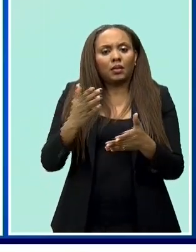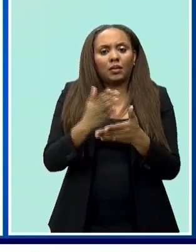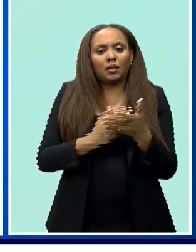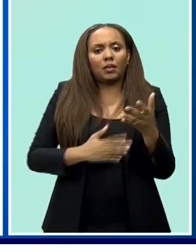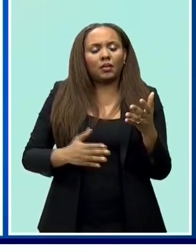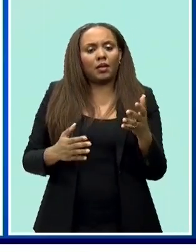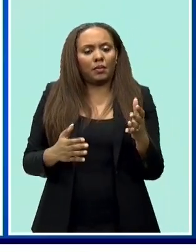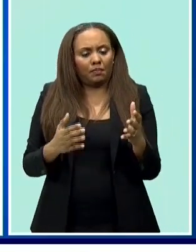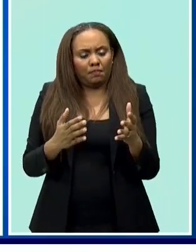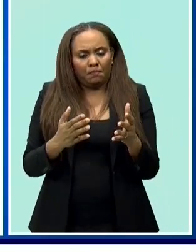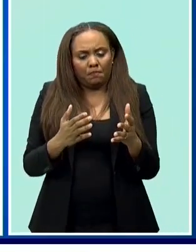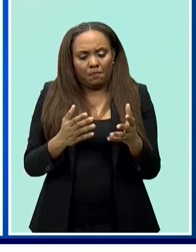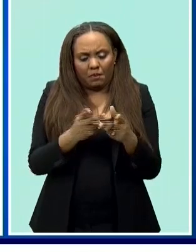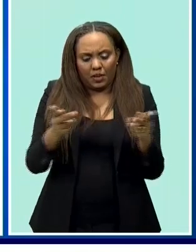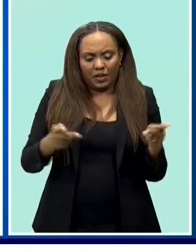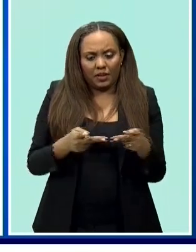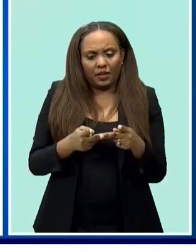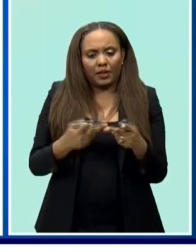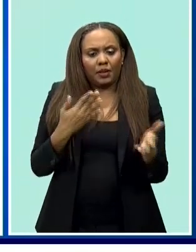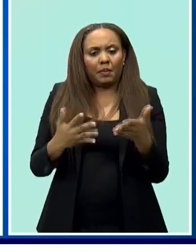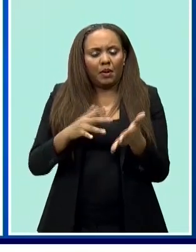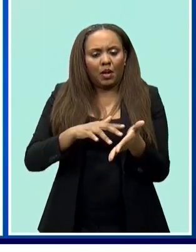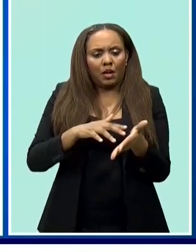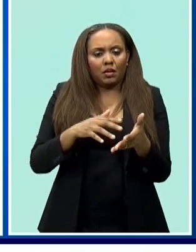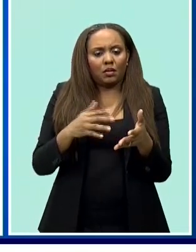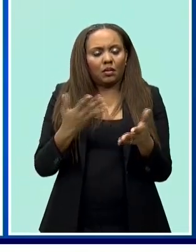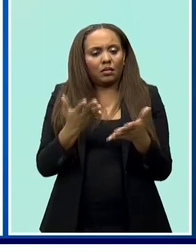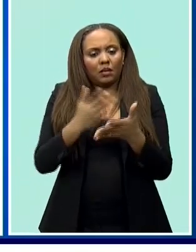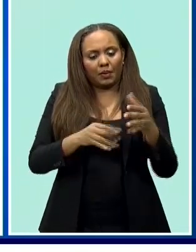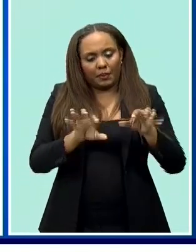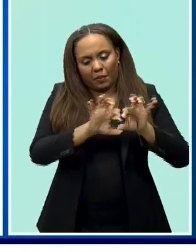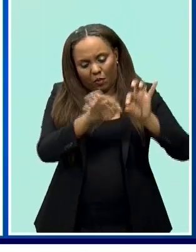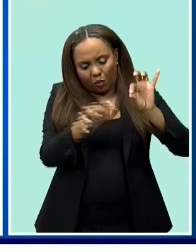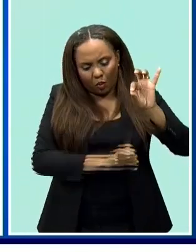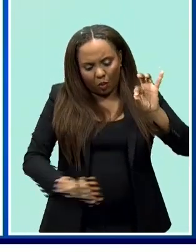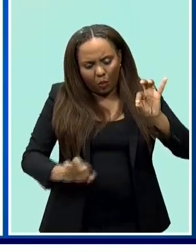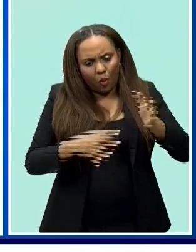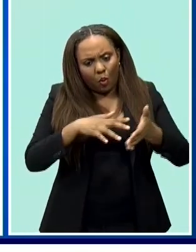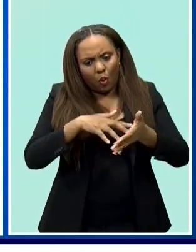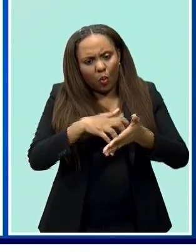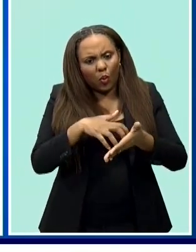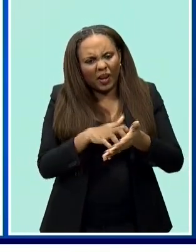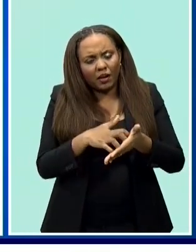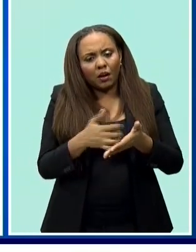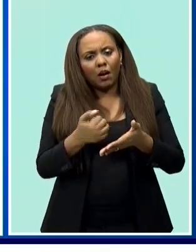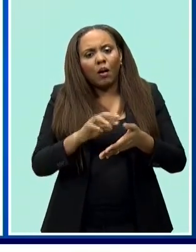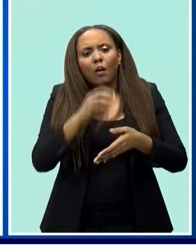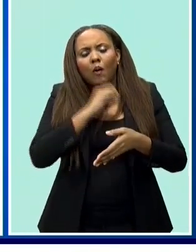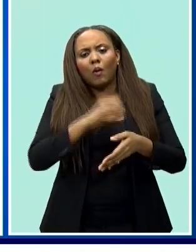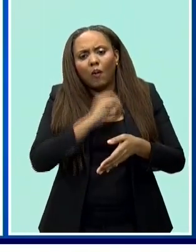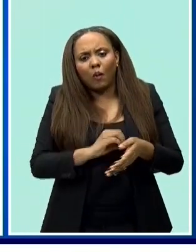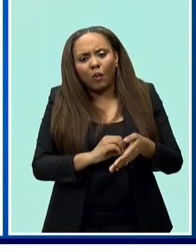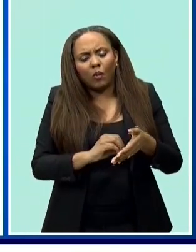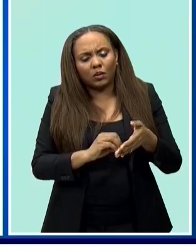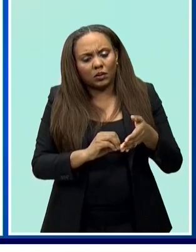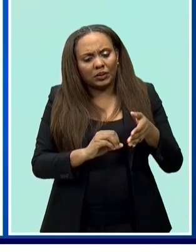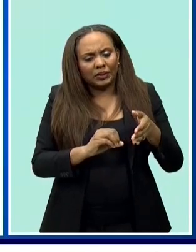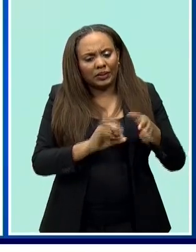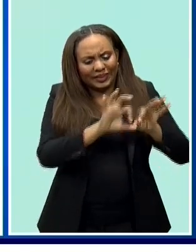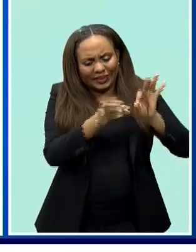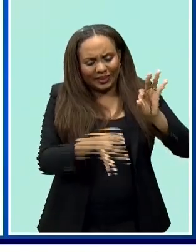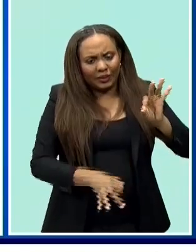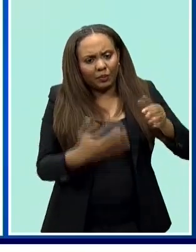be weak, that we may be unaware of, or those mains that are old and that are subject or susceptible to